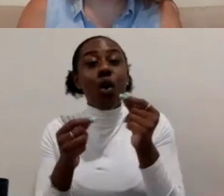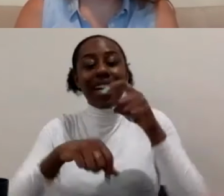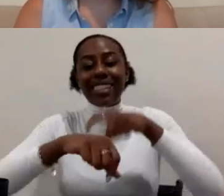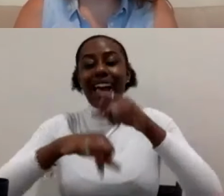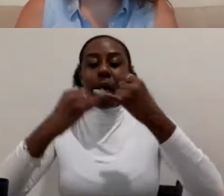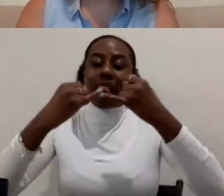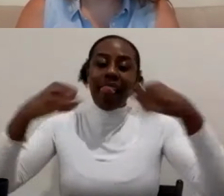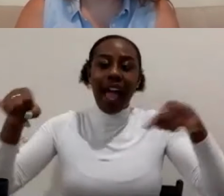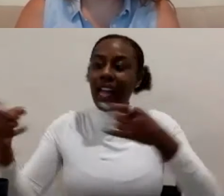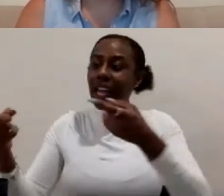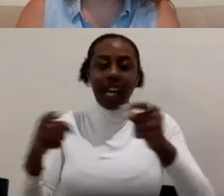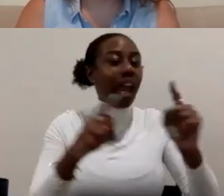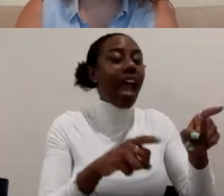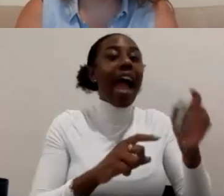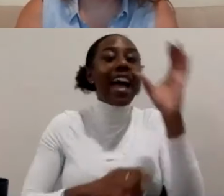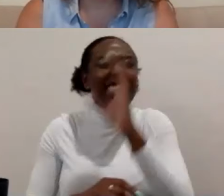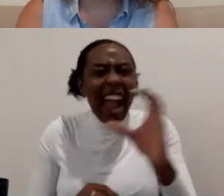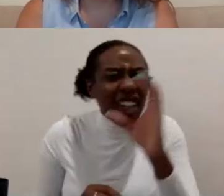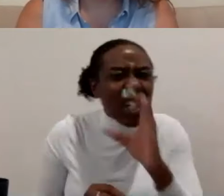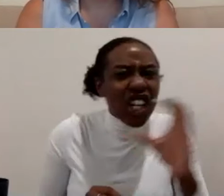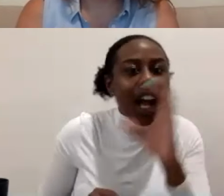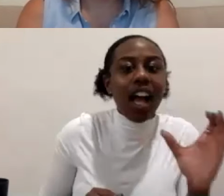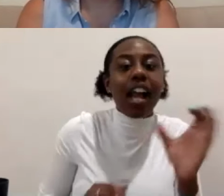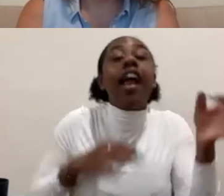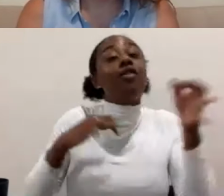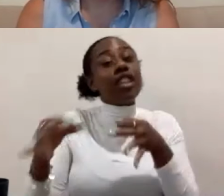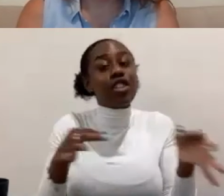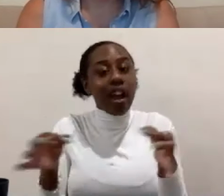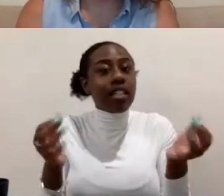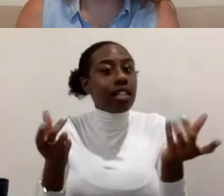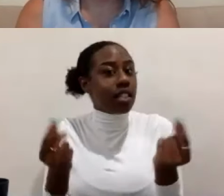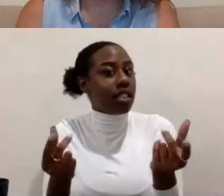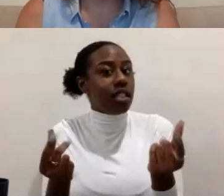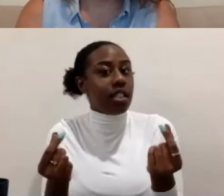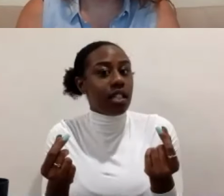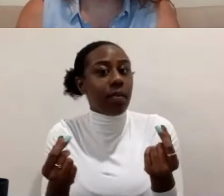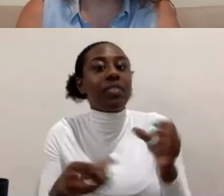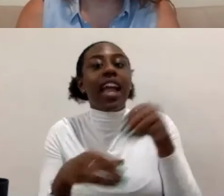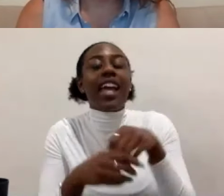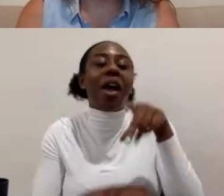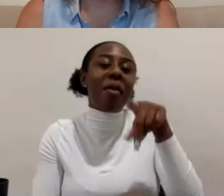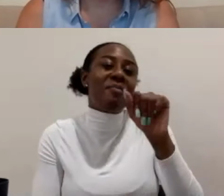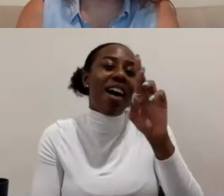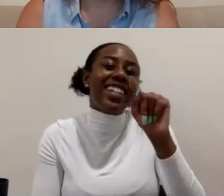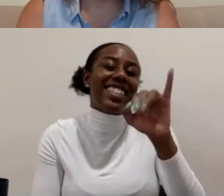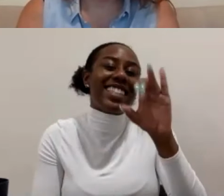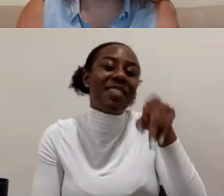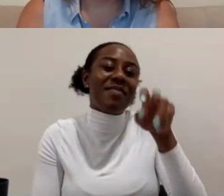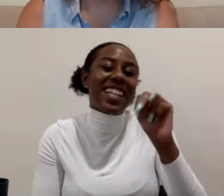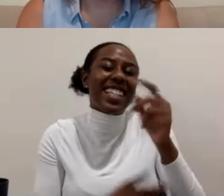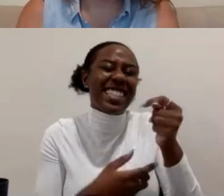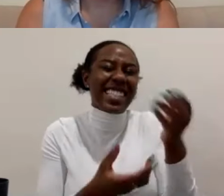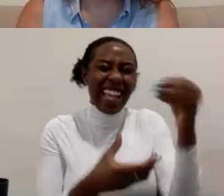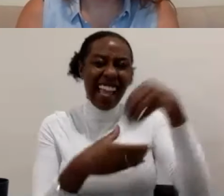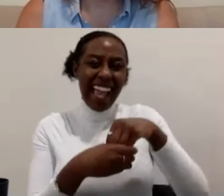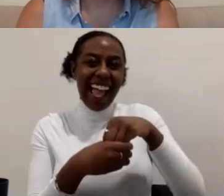The instructions for which are in a participant guide, which I think I might have forgotten to mention that earlier,